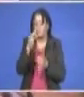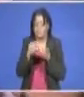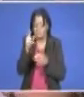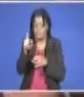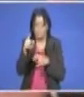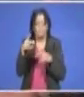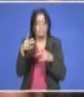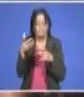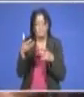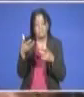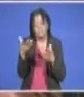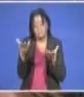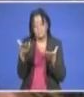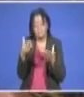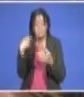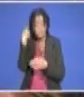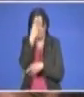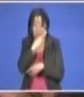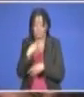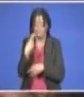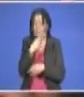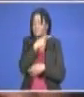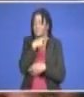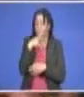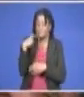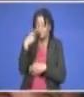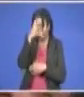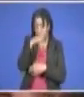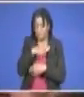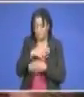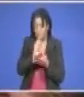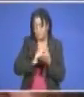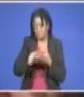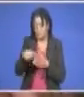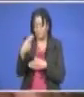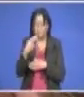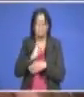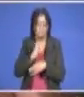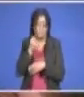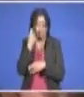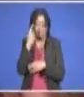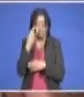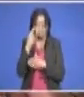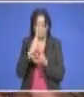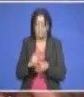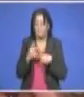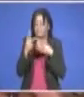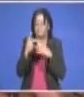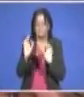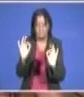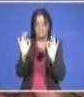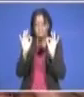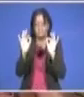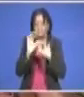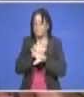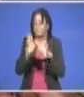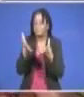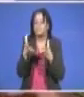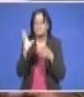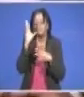are a handsome ugly man, sign up. I understand the prizes are fantastic. You don't want to miss